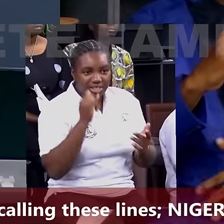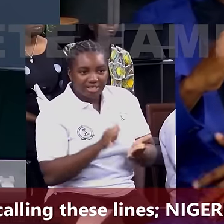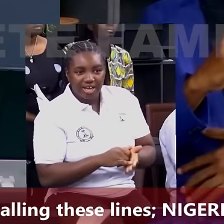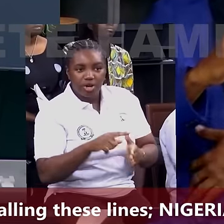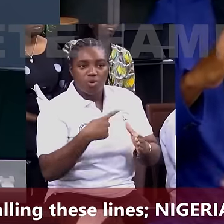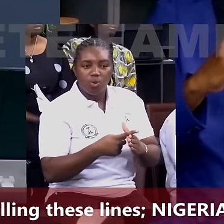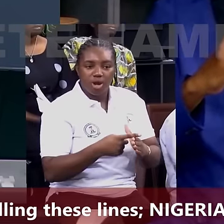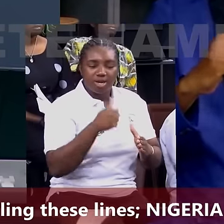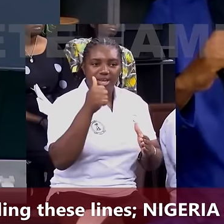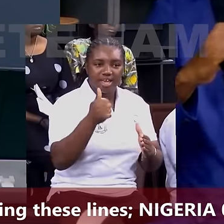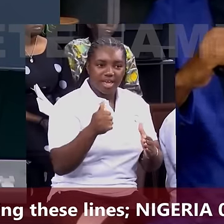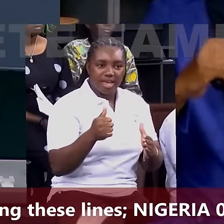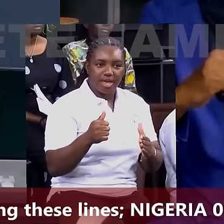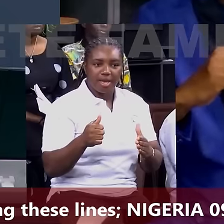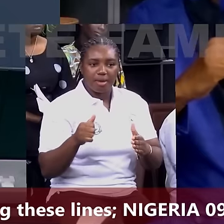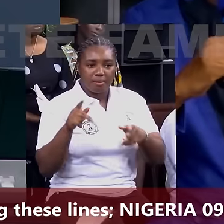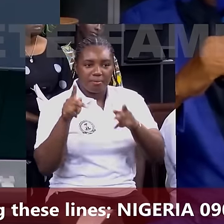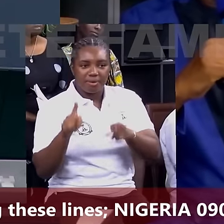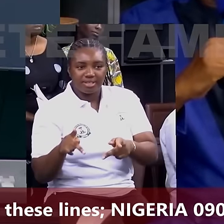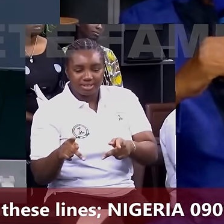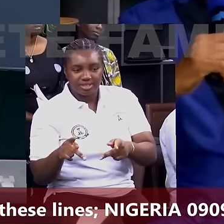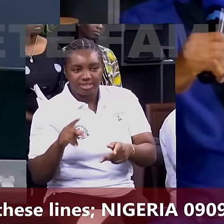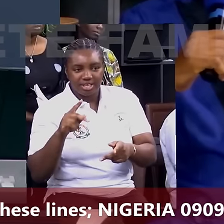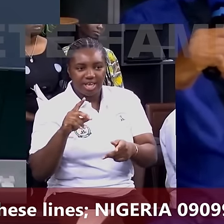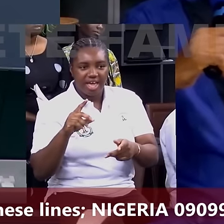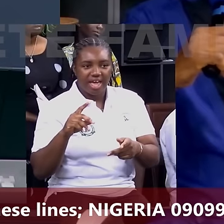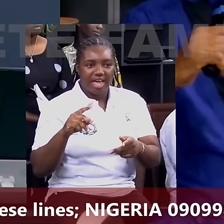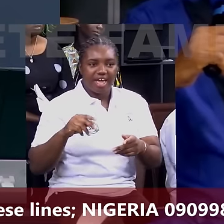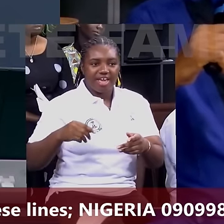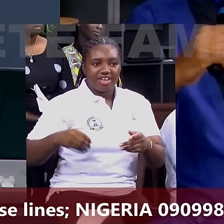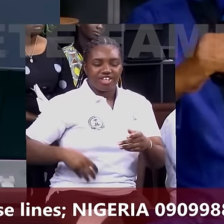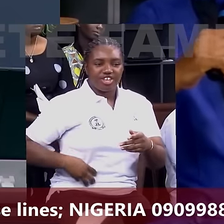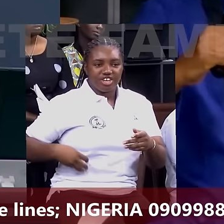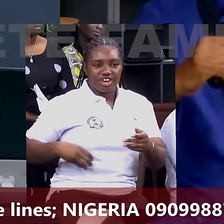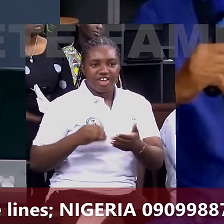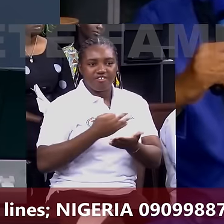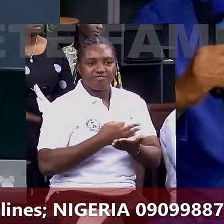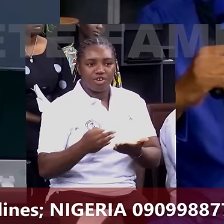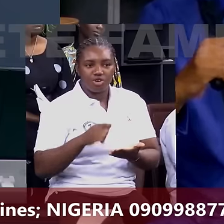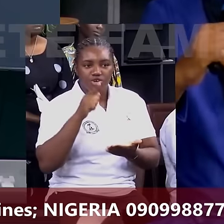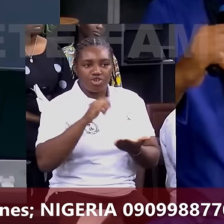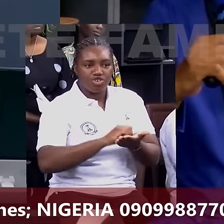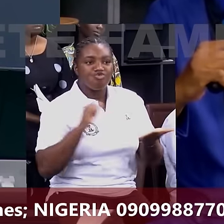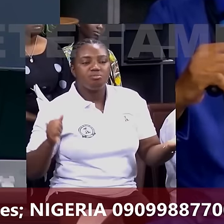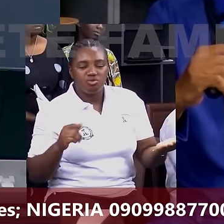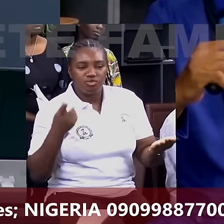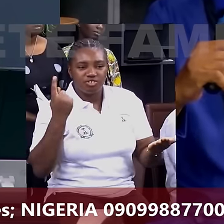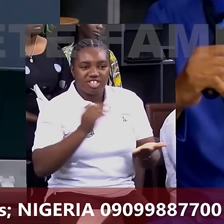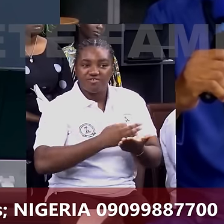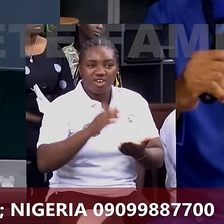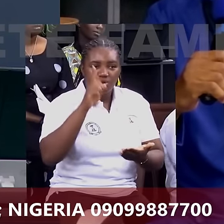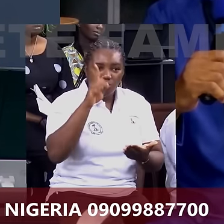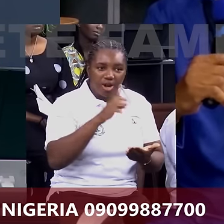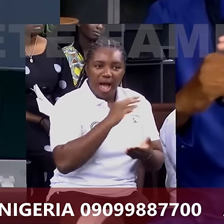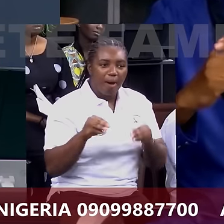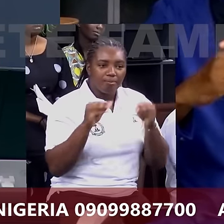when a patient's kidney has failed, when you want to do transplant, you remove the failed kidney and put the new one. It doesn't work that way, not a spare